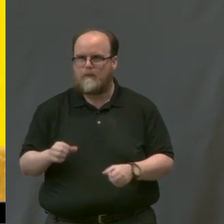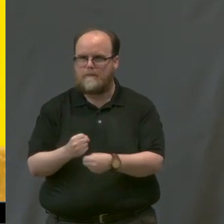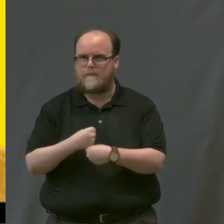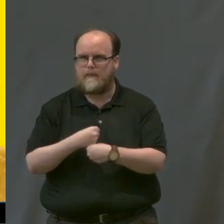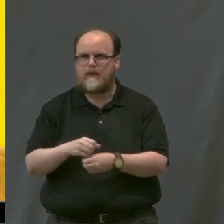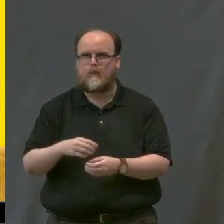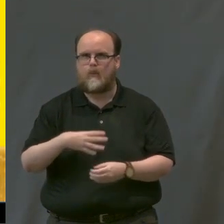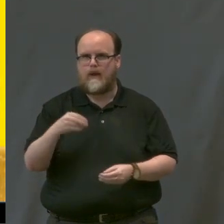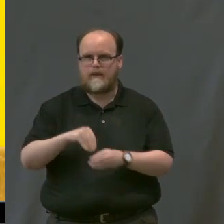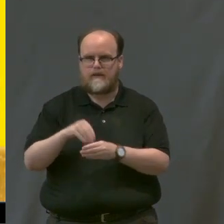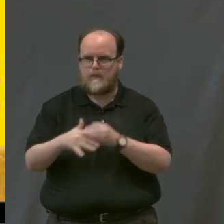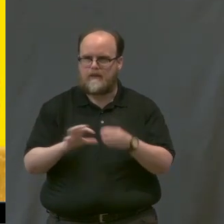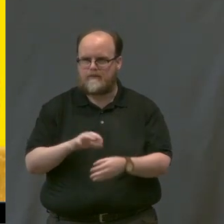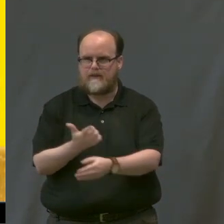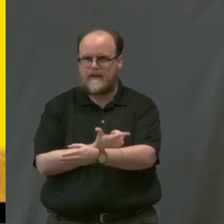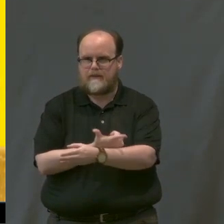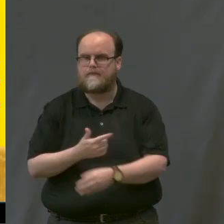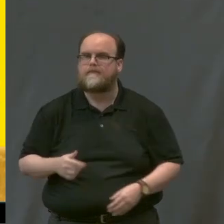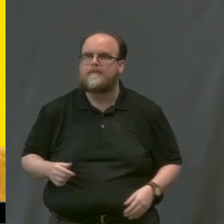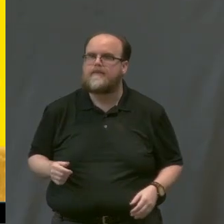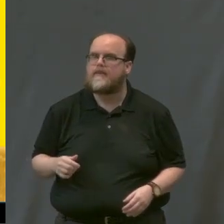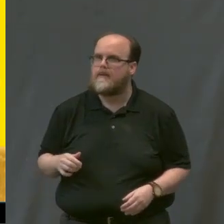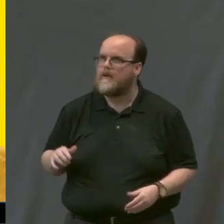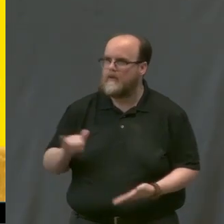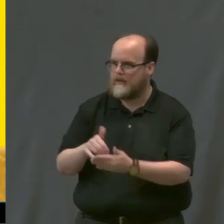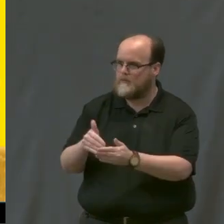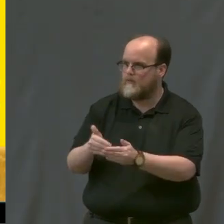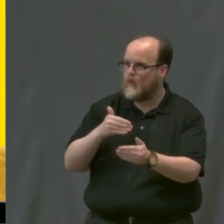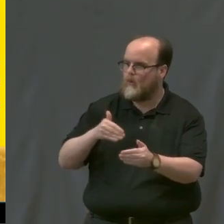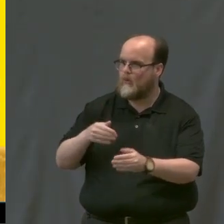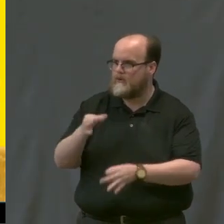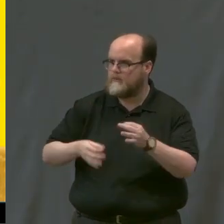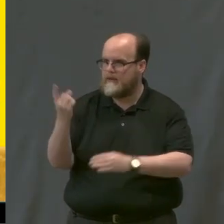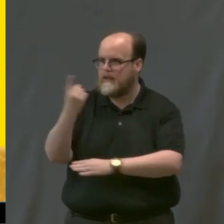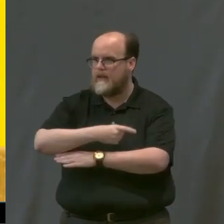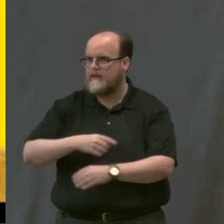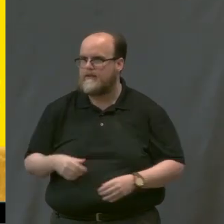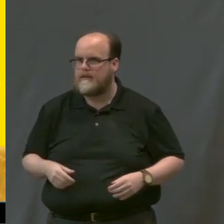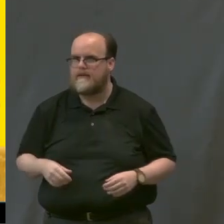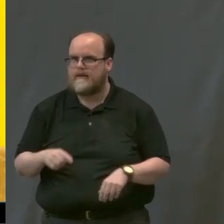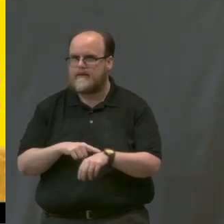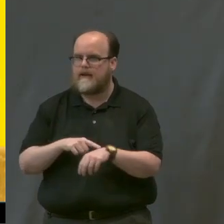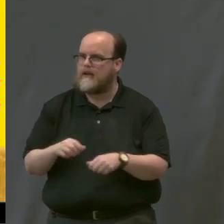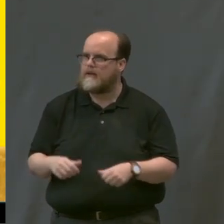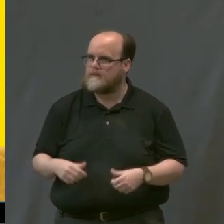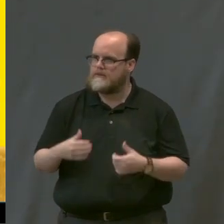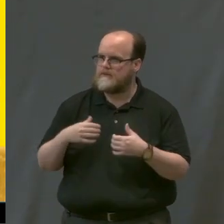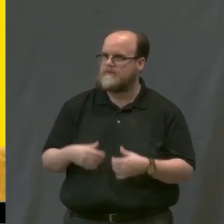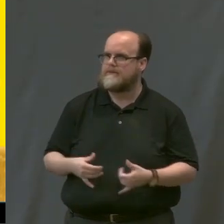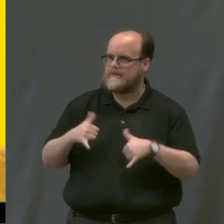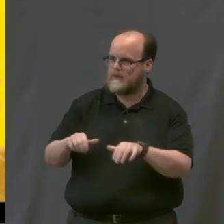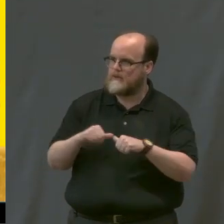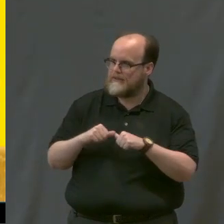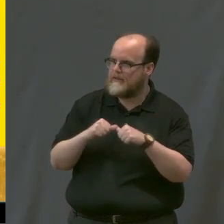in the blood of the Lamb. Well, clearly this is before Judgment Day. In fact, time still goes on now since